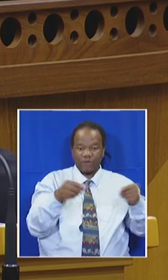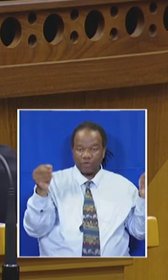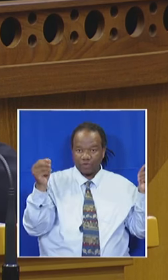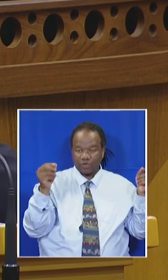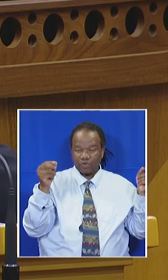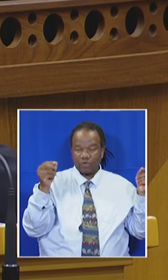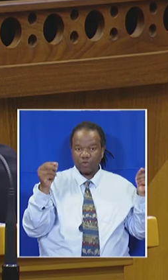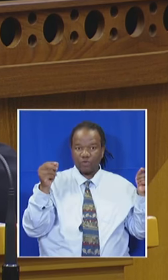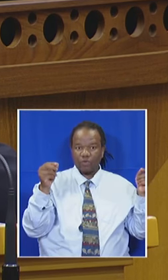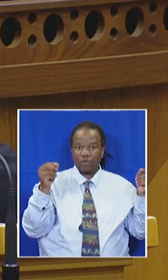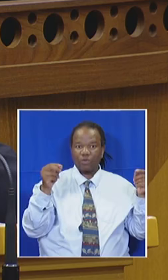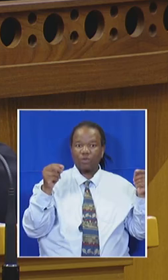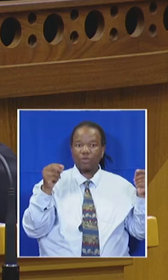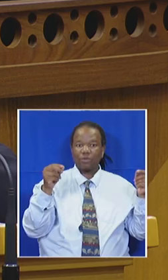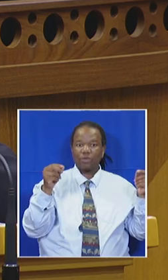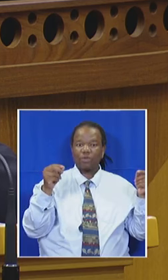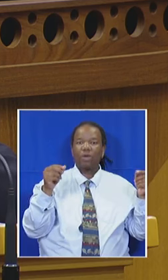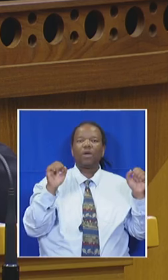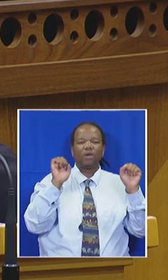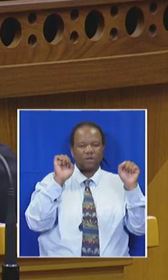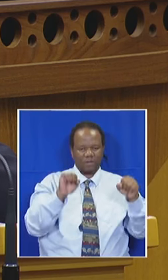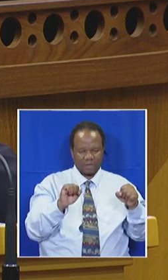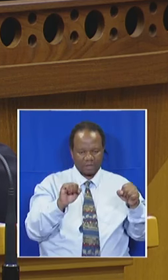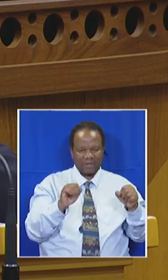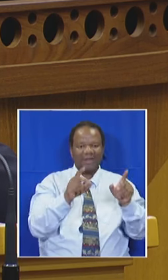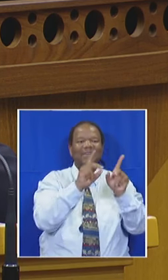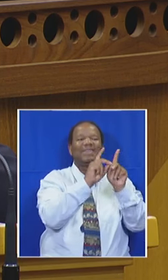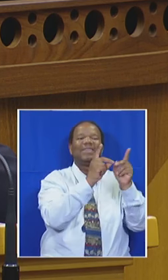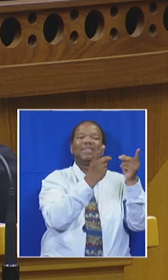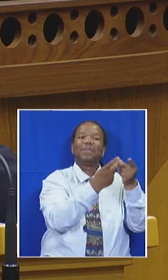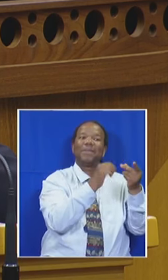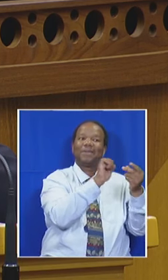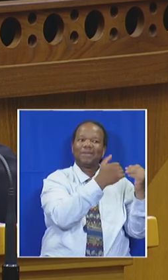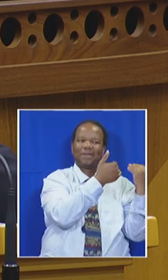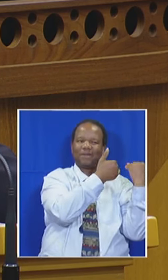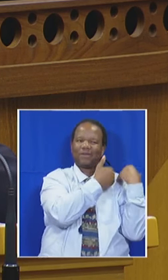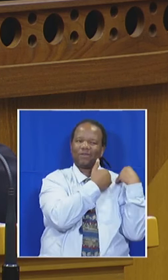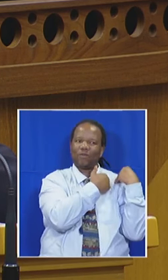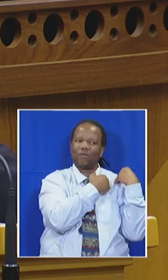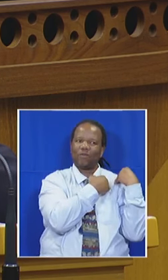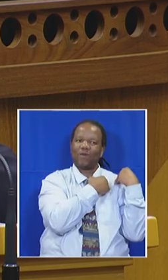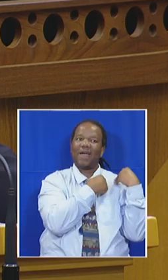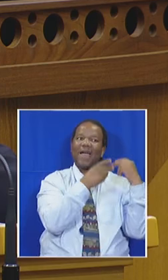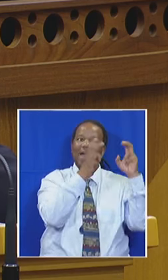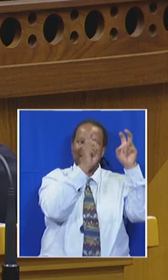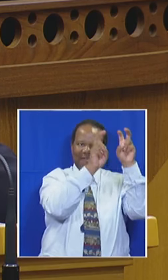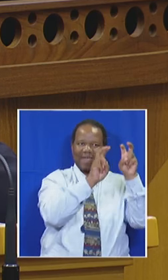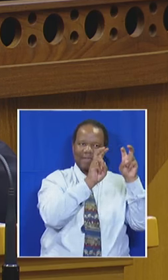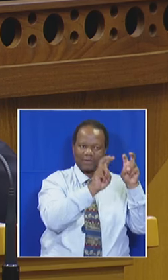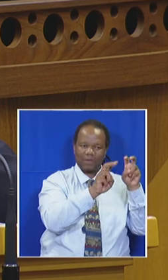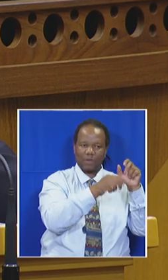of Energy is required to report back to Cabinet on the